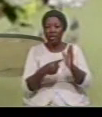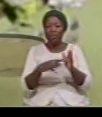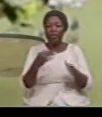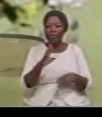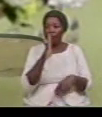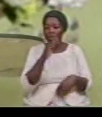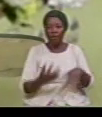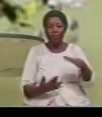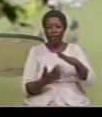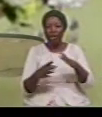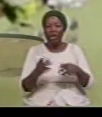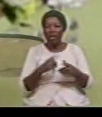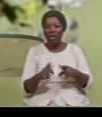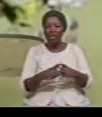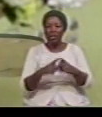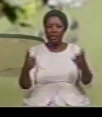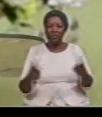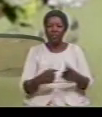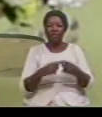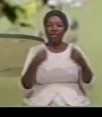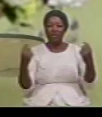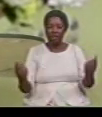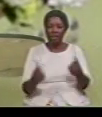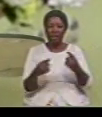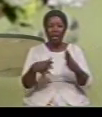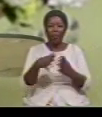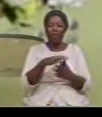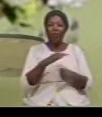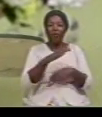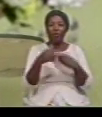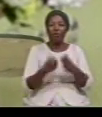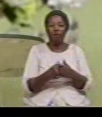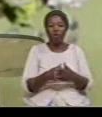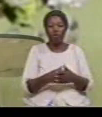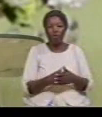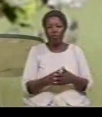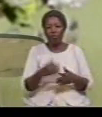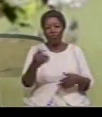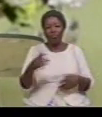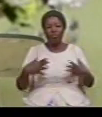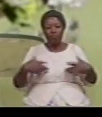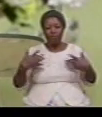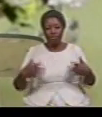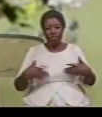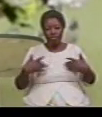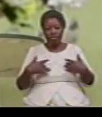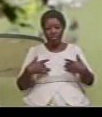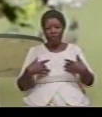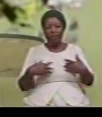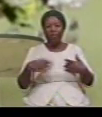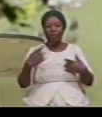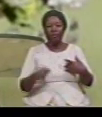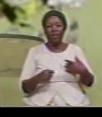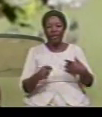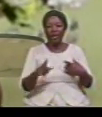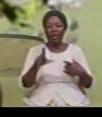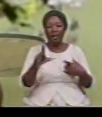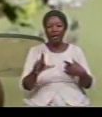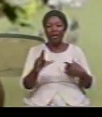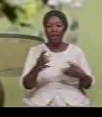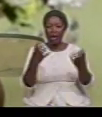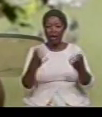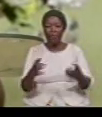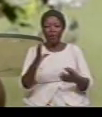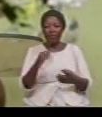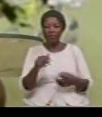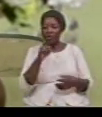a great calamity among the Jews in those days. The leper could live in company of other lepers, but